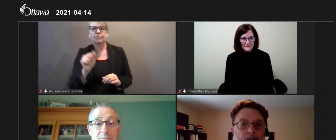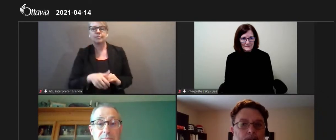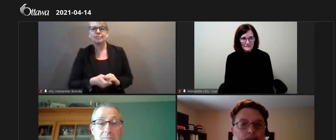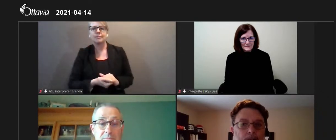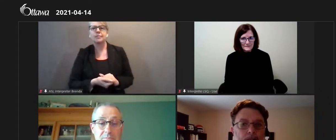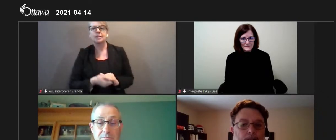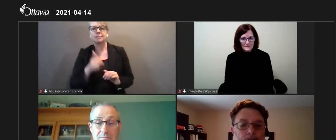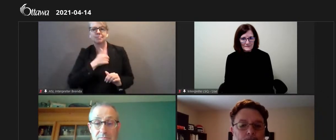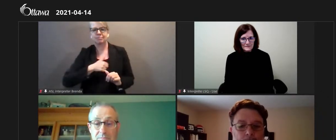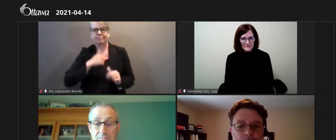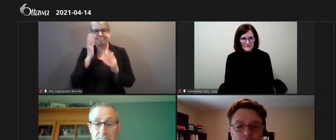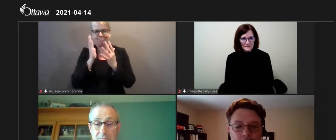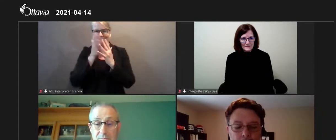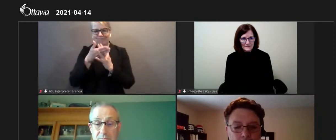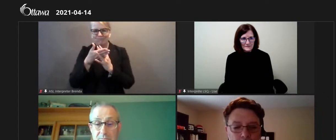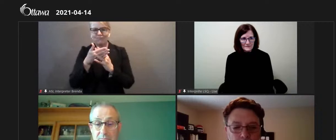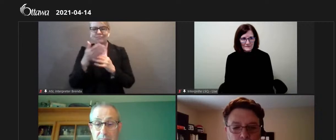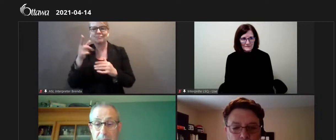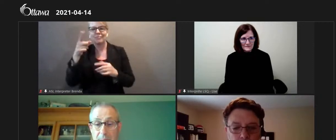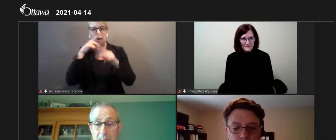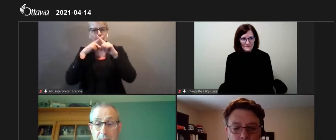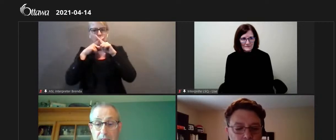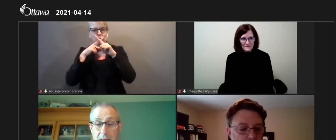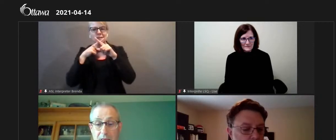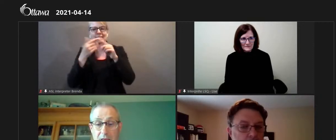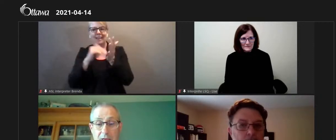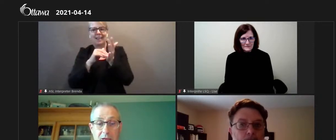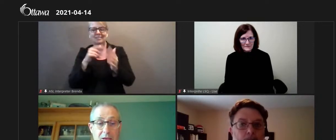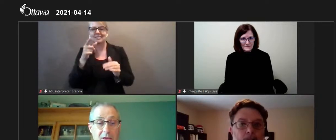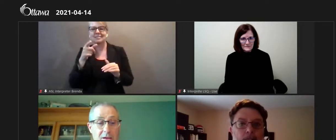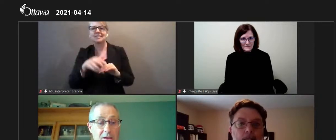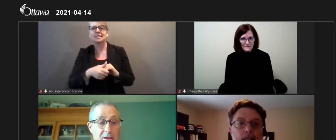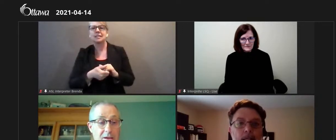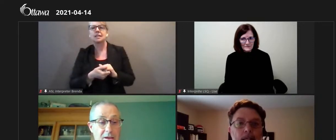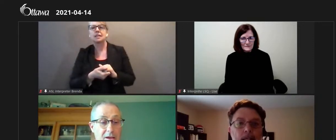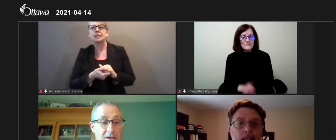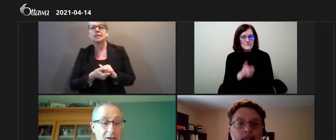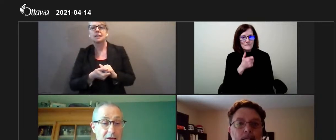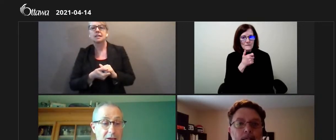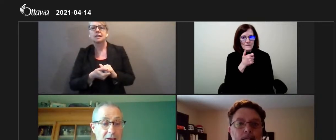My apologies for interrupting. I think you're on mute, Councillor.